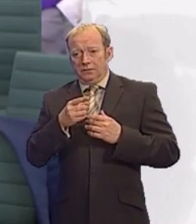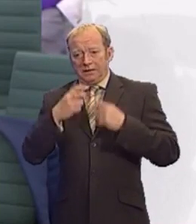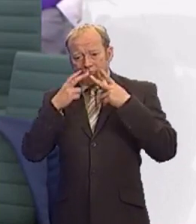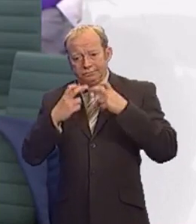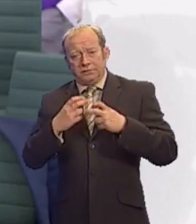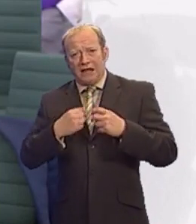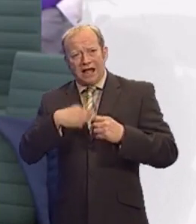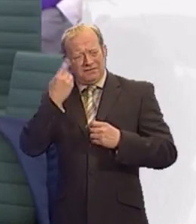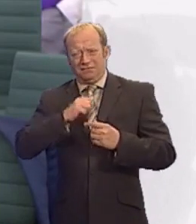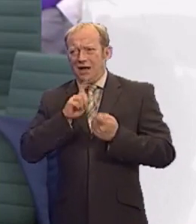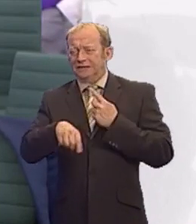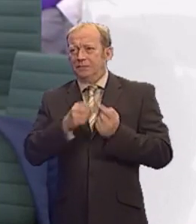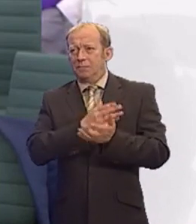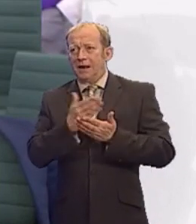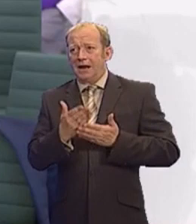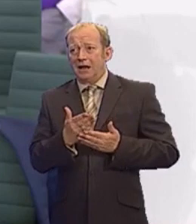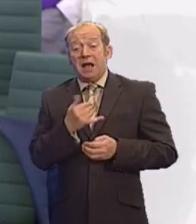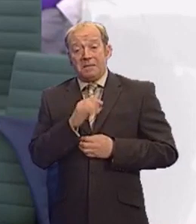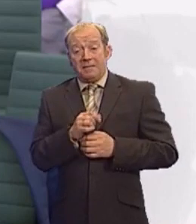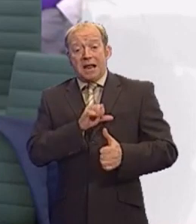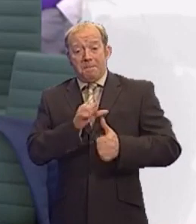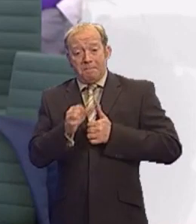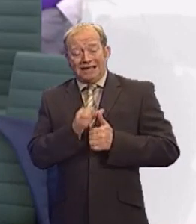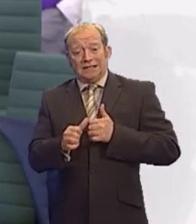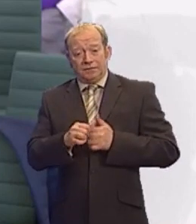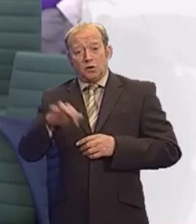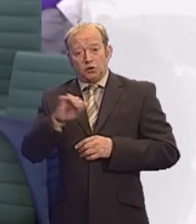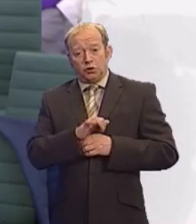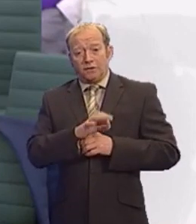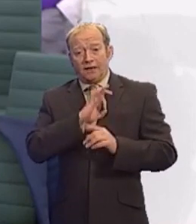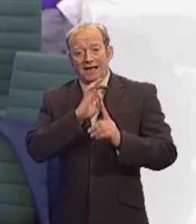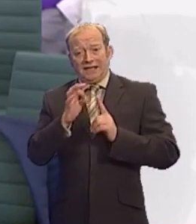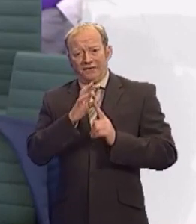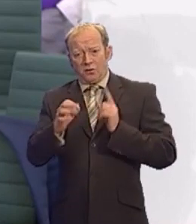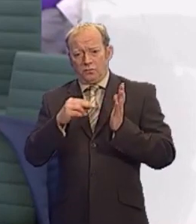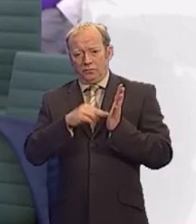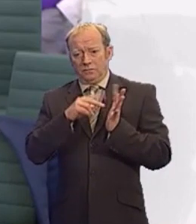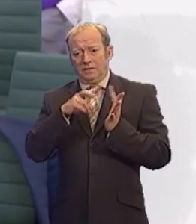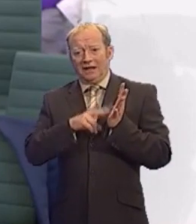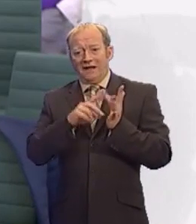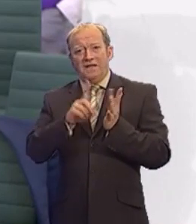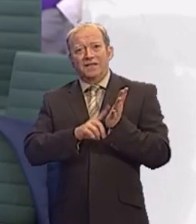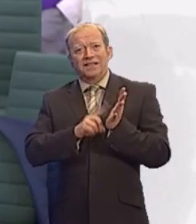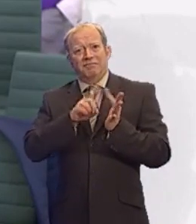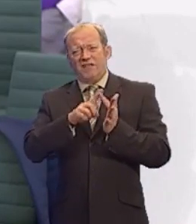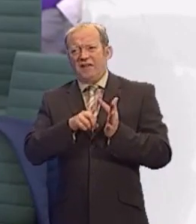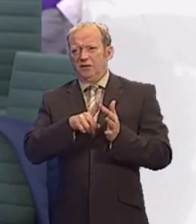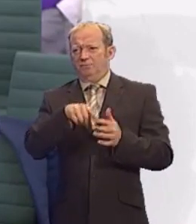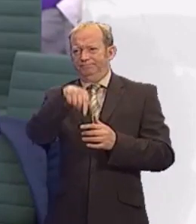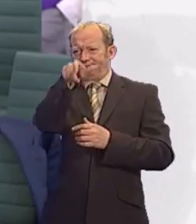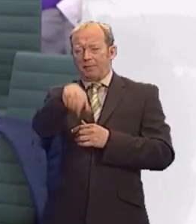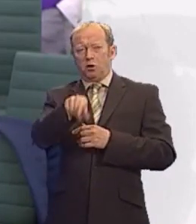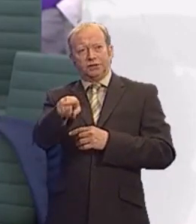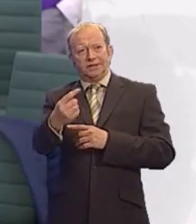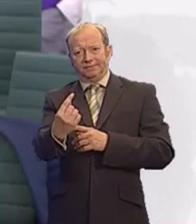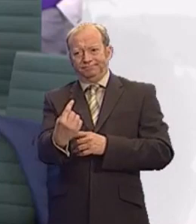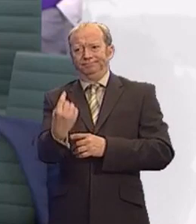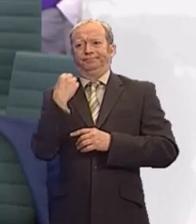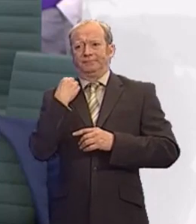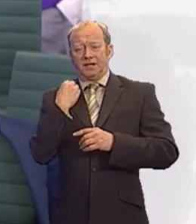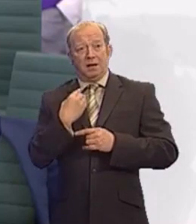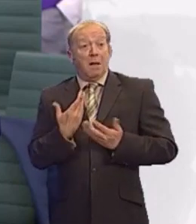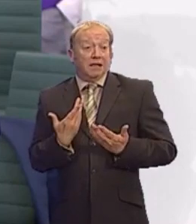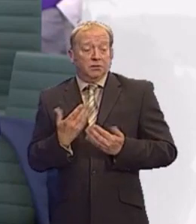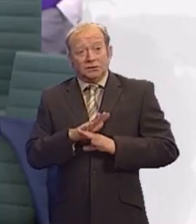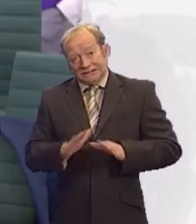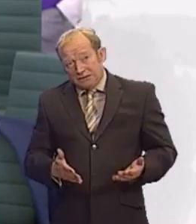saying it may have been better that we did interview the Neville person then, but we didn't. And